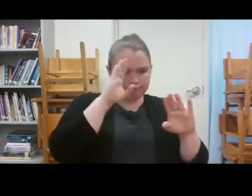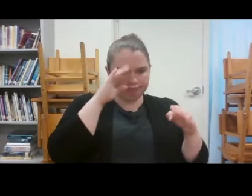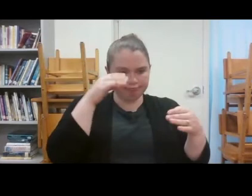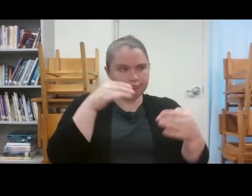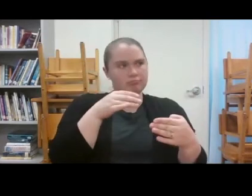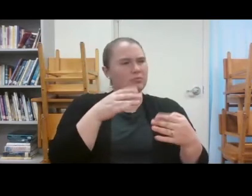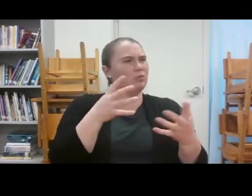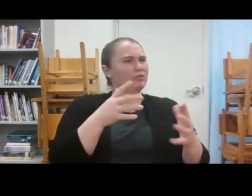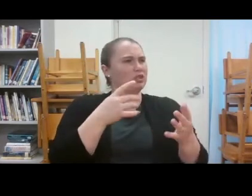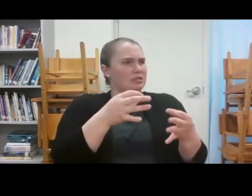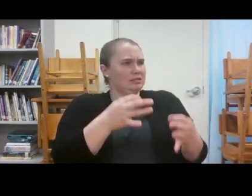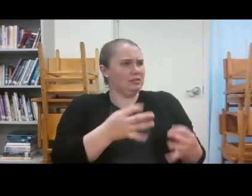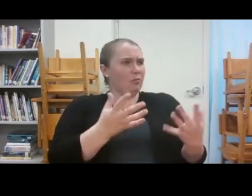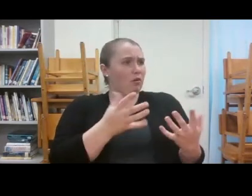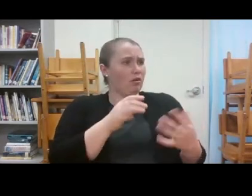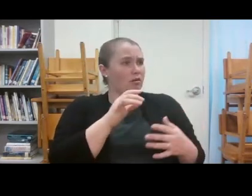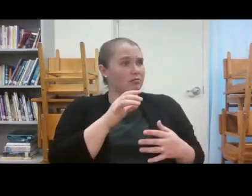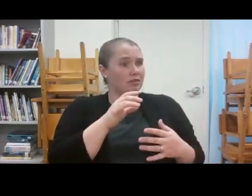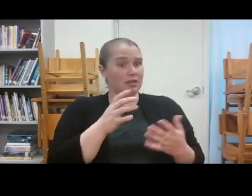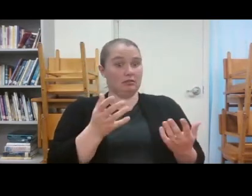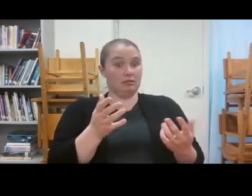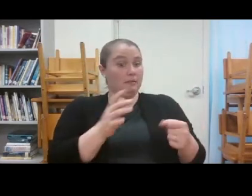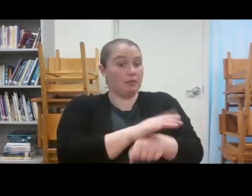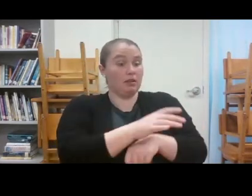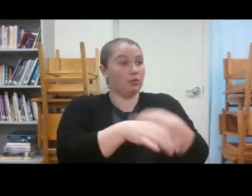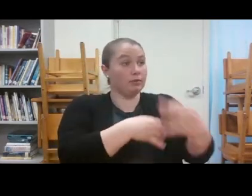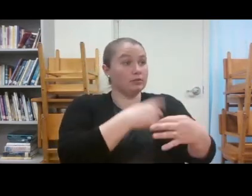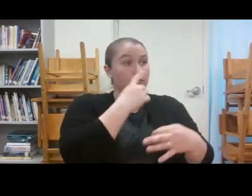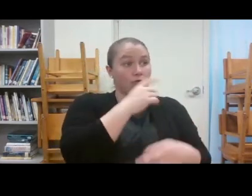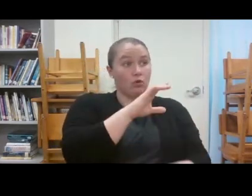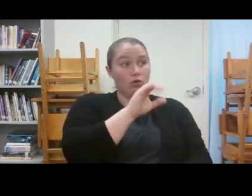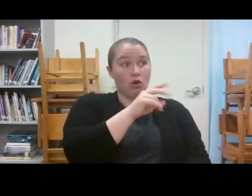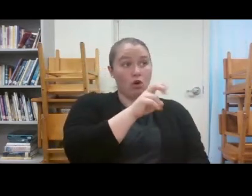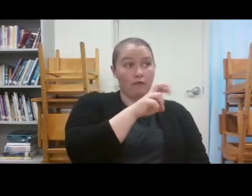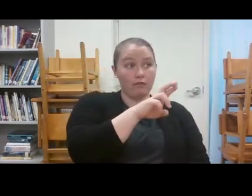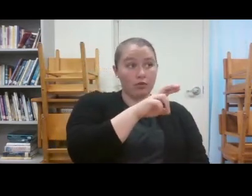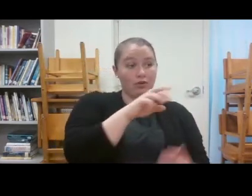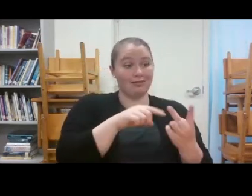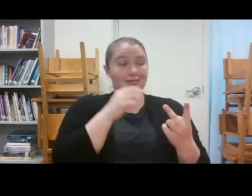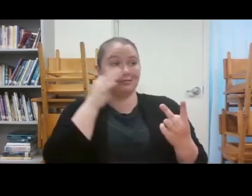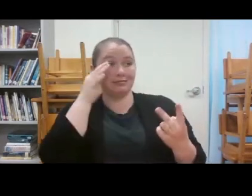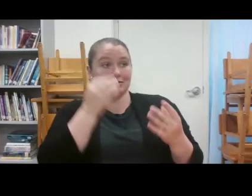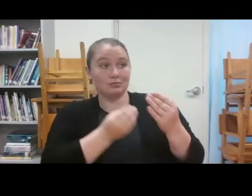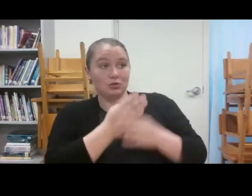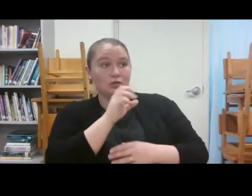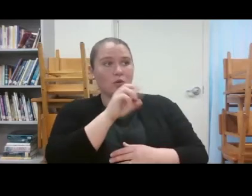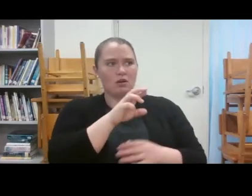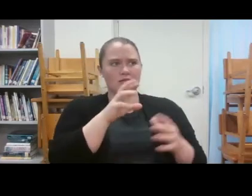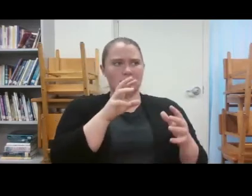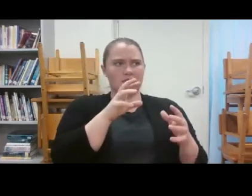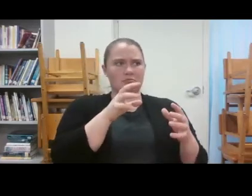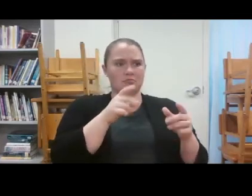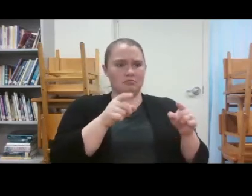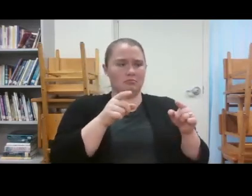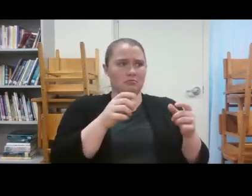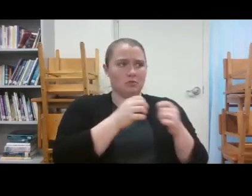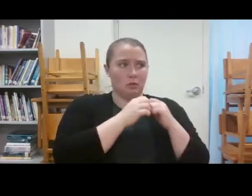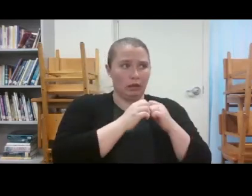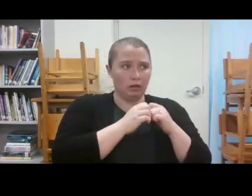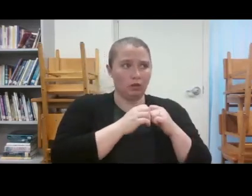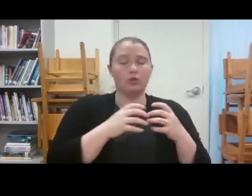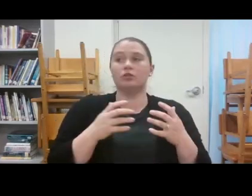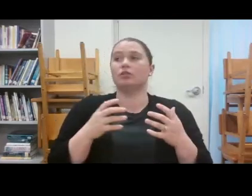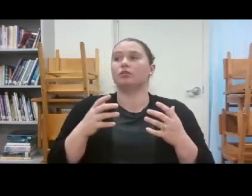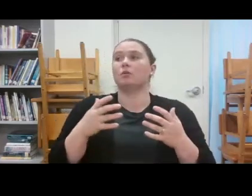what have we decided? Have we decided a complete replacement for Carver and Indian Springs, or was it a combination? And so the direction,